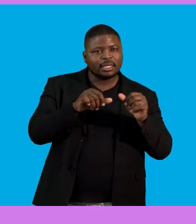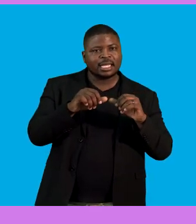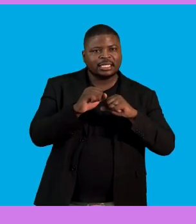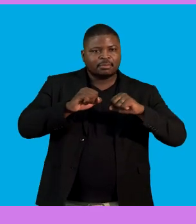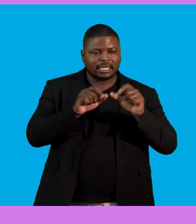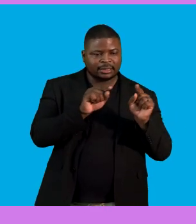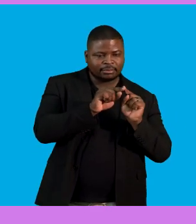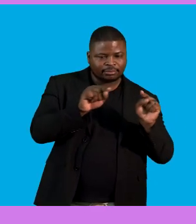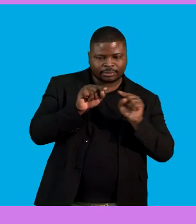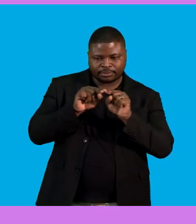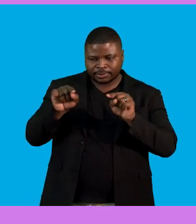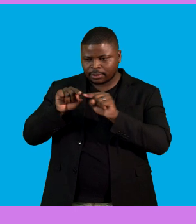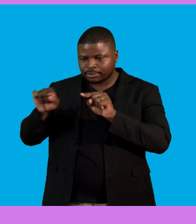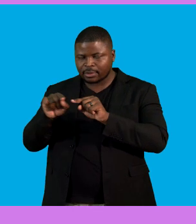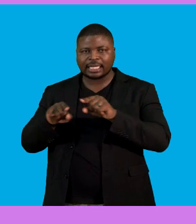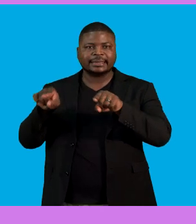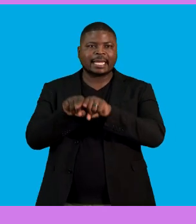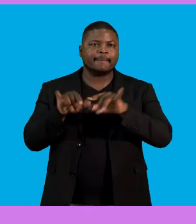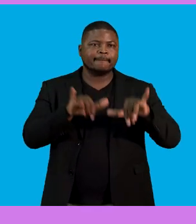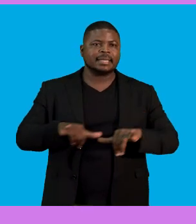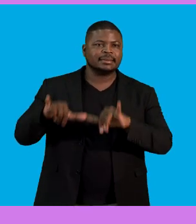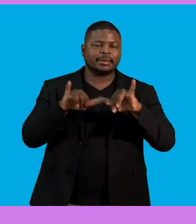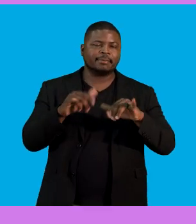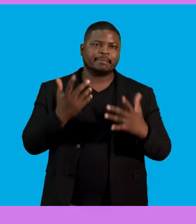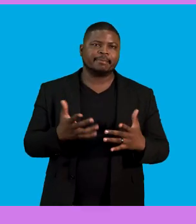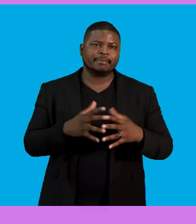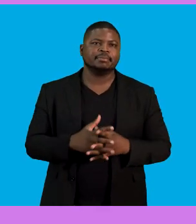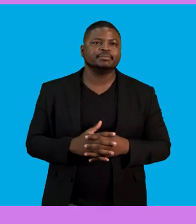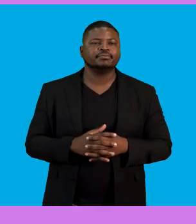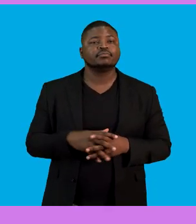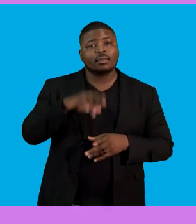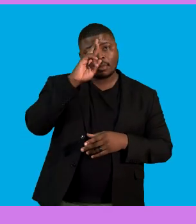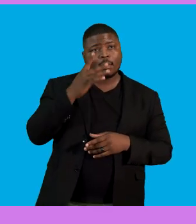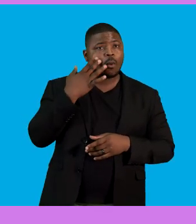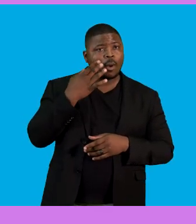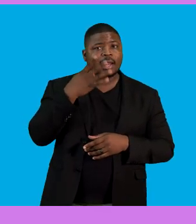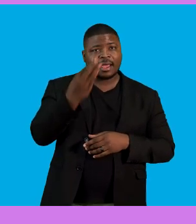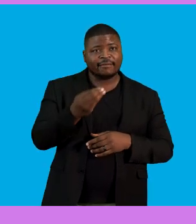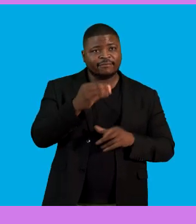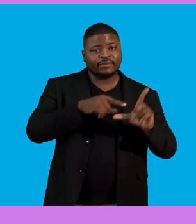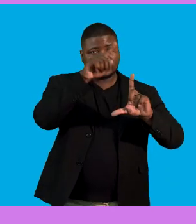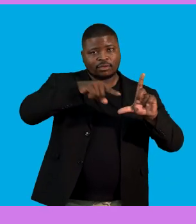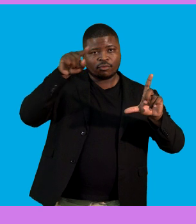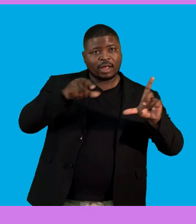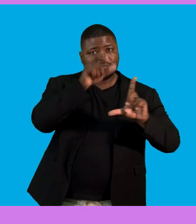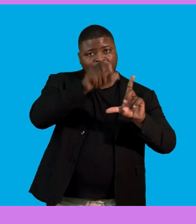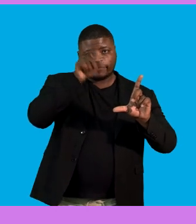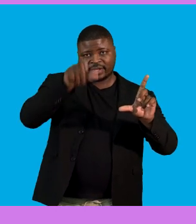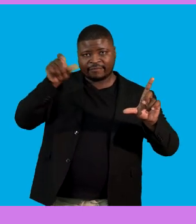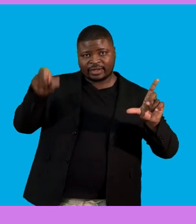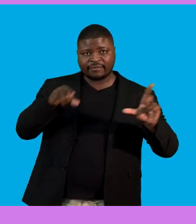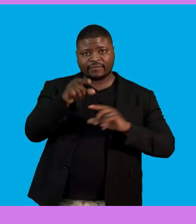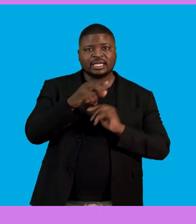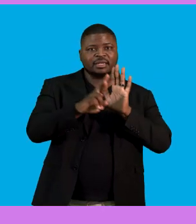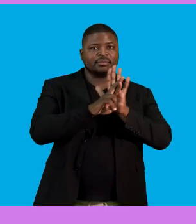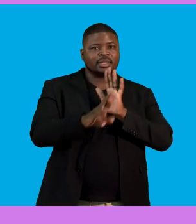spaces in between here are the same. Then in a bar graph, when you're given a bar graph, you must know that the height of each bar